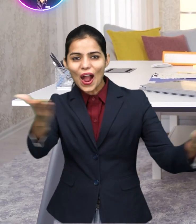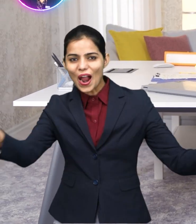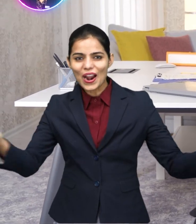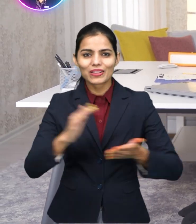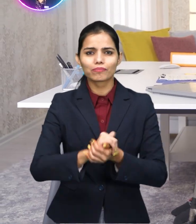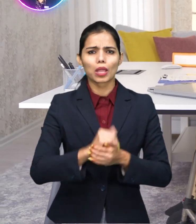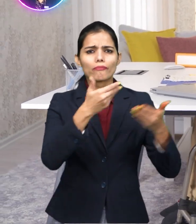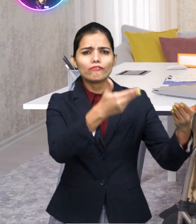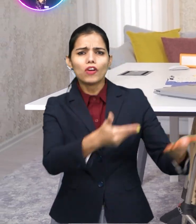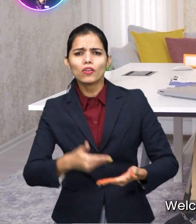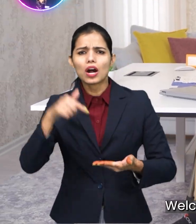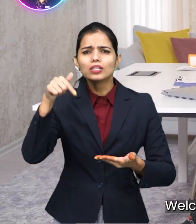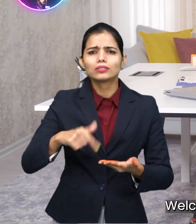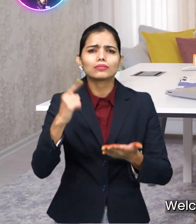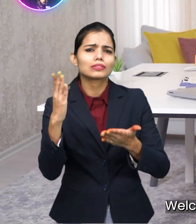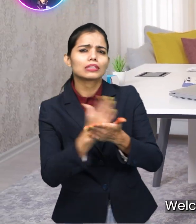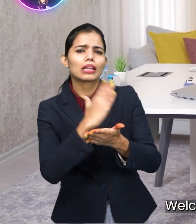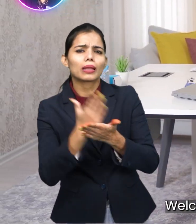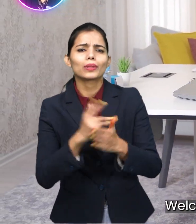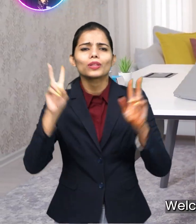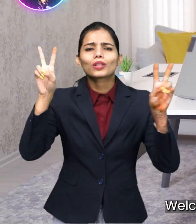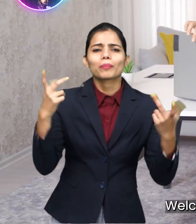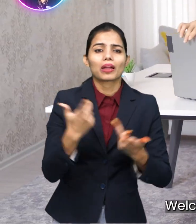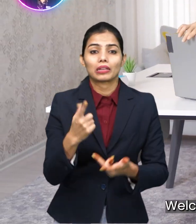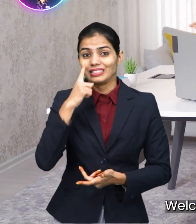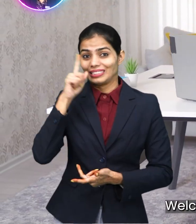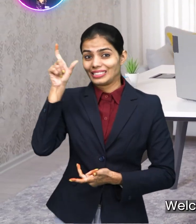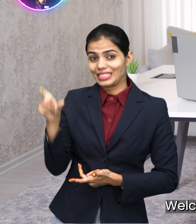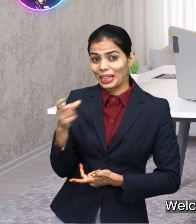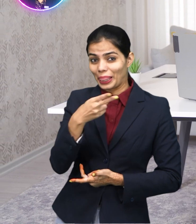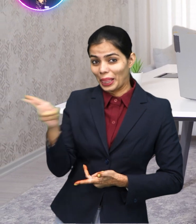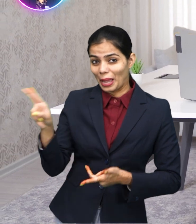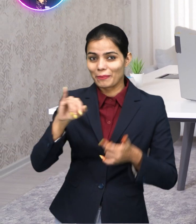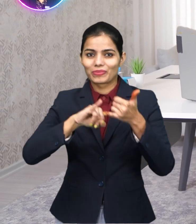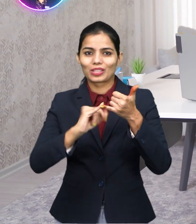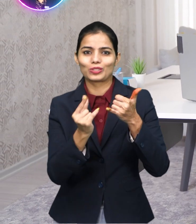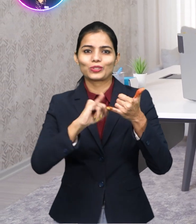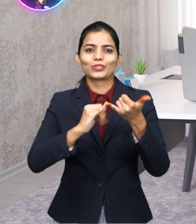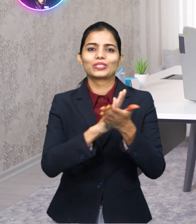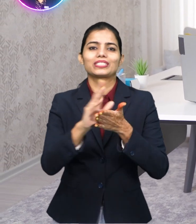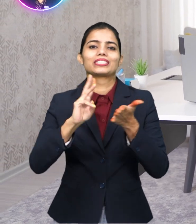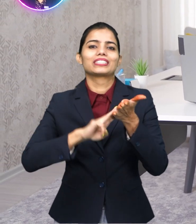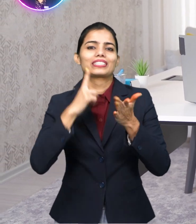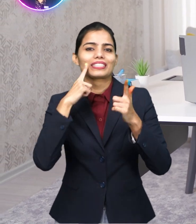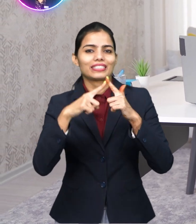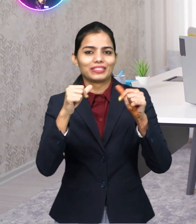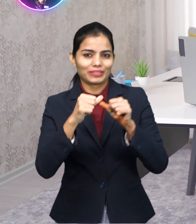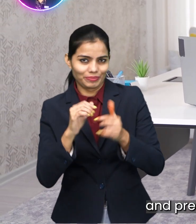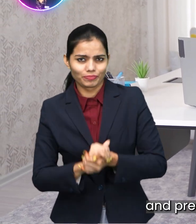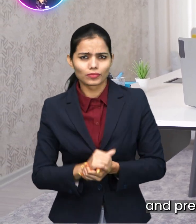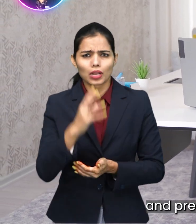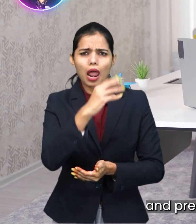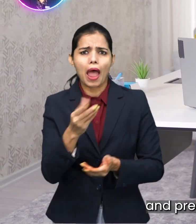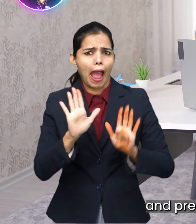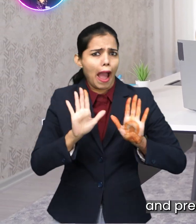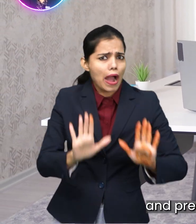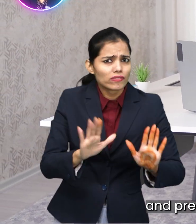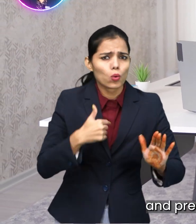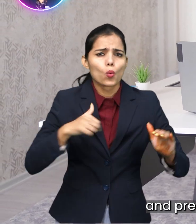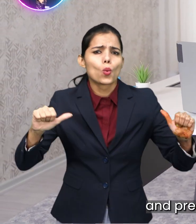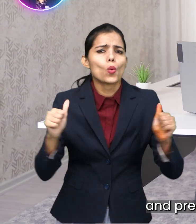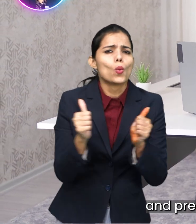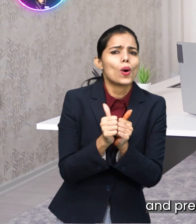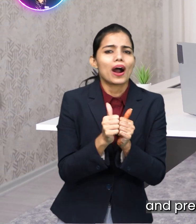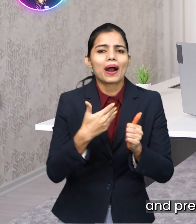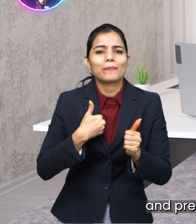Hello everyone. Welcome back to today's session. I am Shushmita and present with me